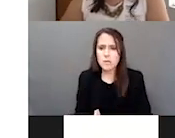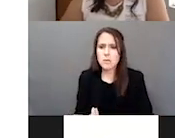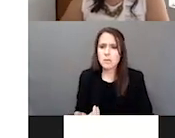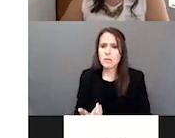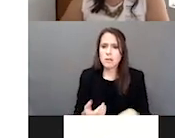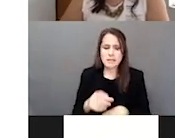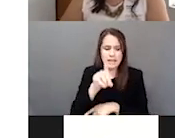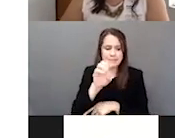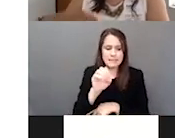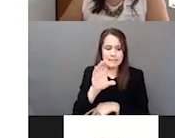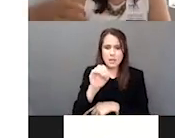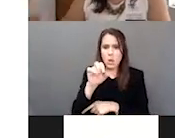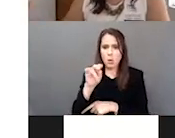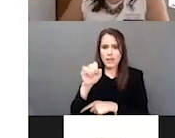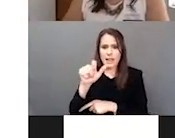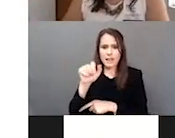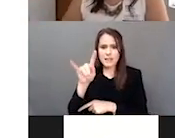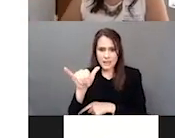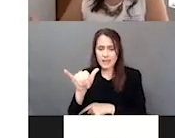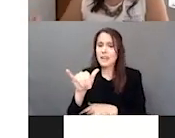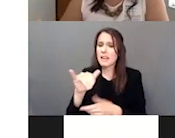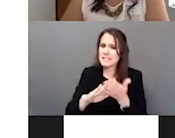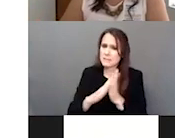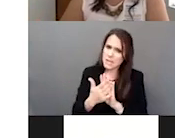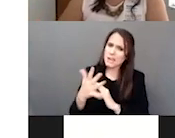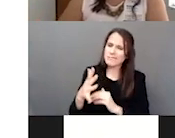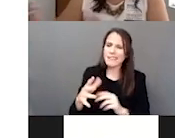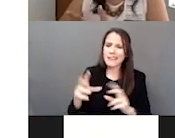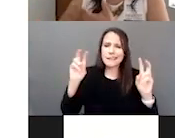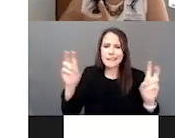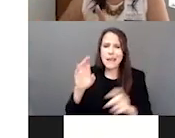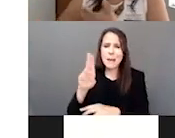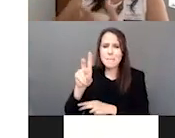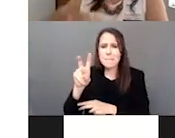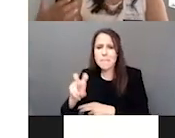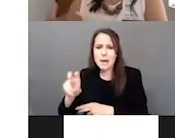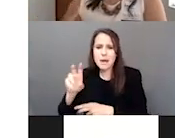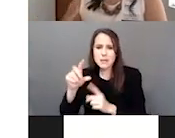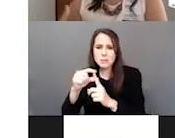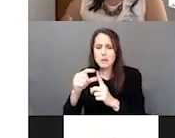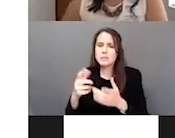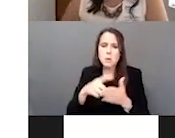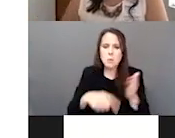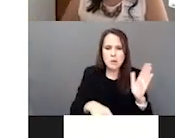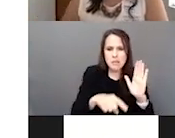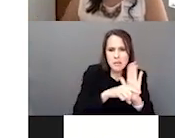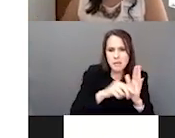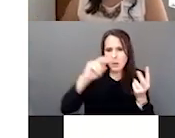and decolonial design has become to some degree a buzzword. So what are the misconceptions? What are things that people tend to